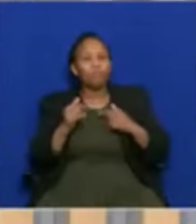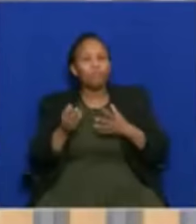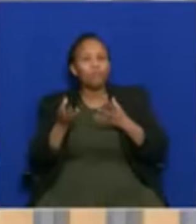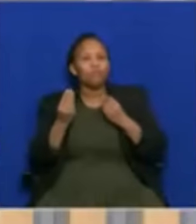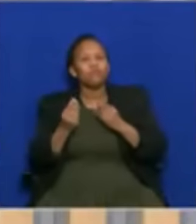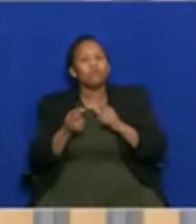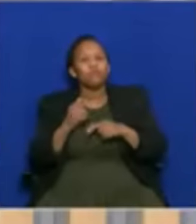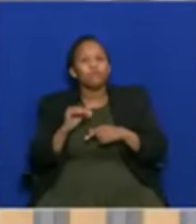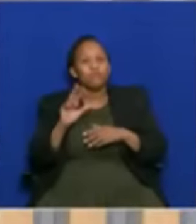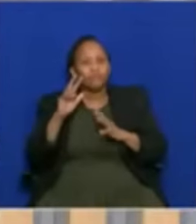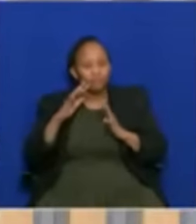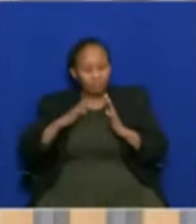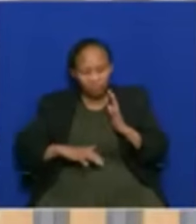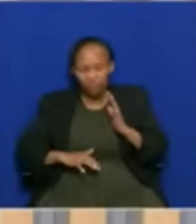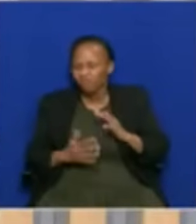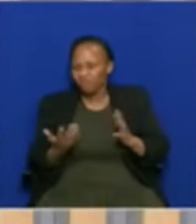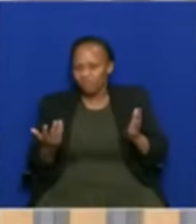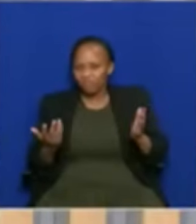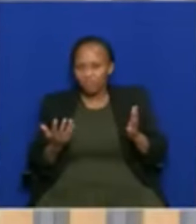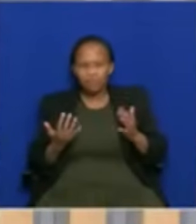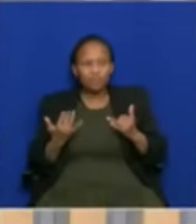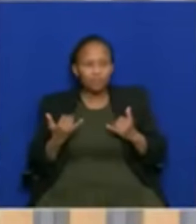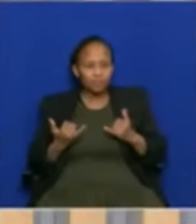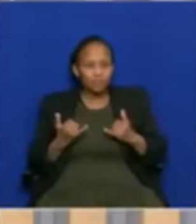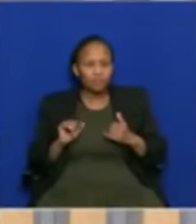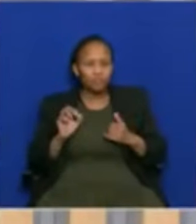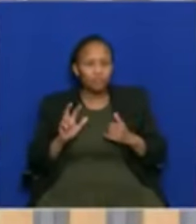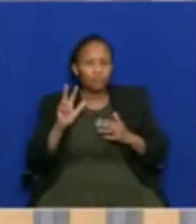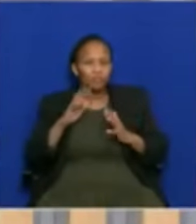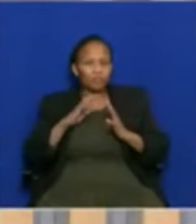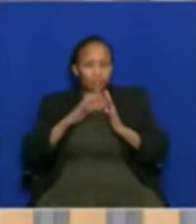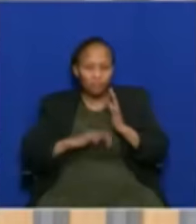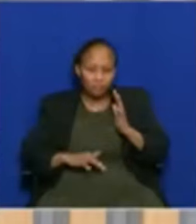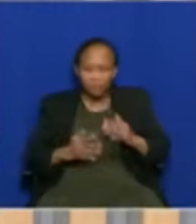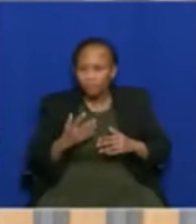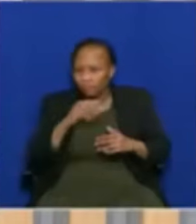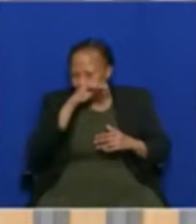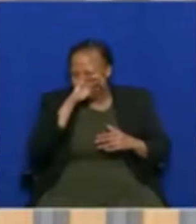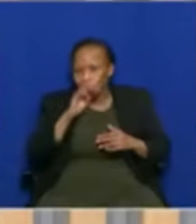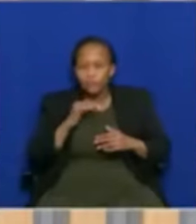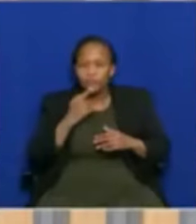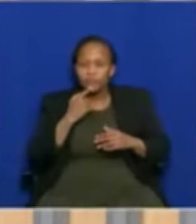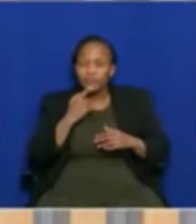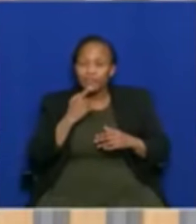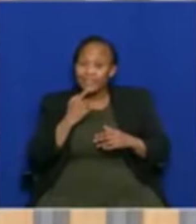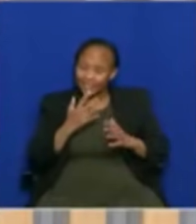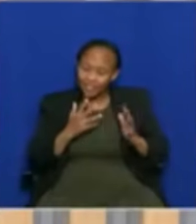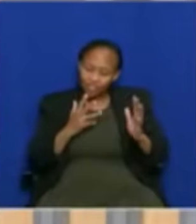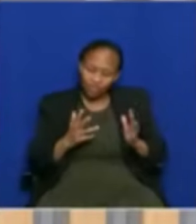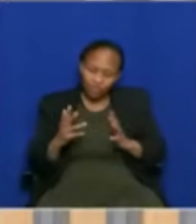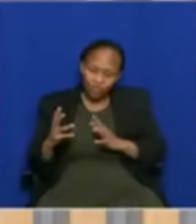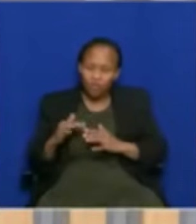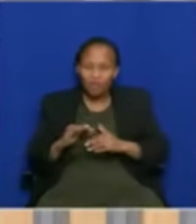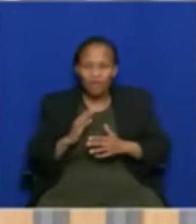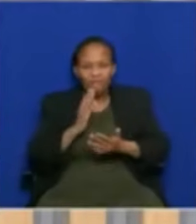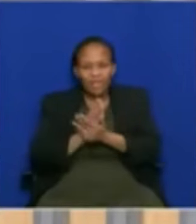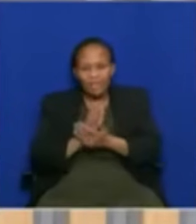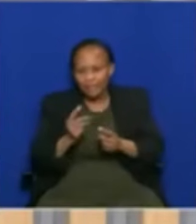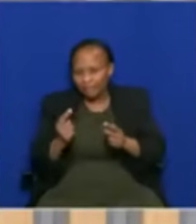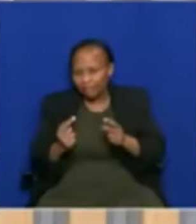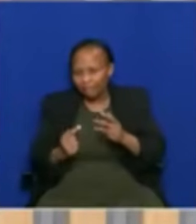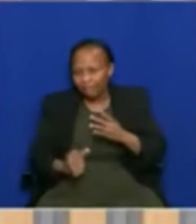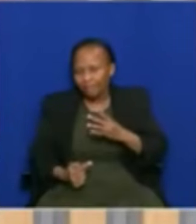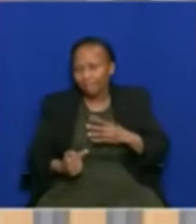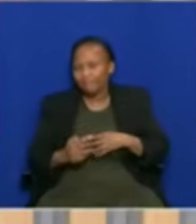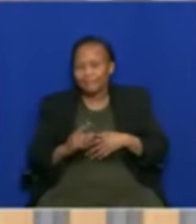and says, here is the affidavit, this is what it says, these are the facts it puts up, this is what it says